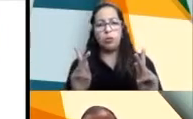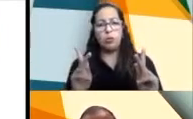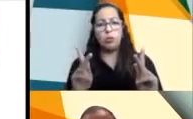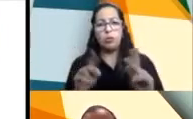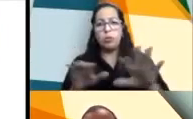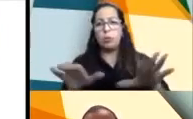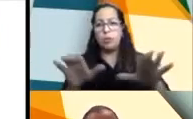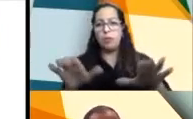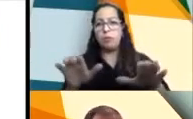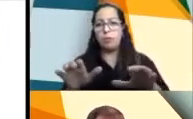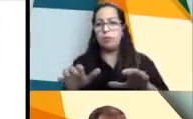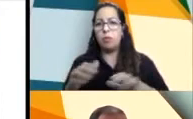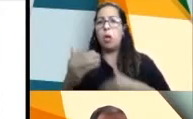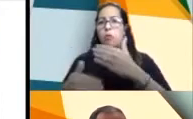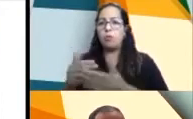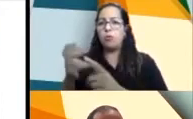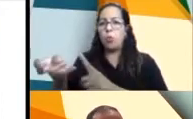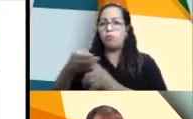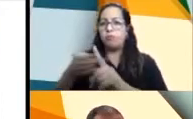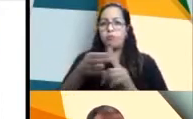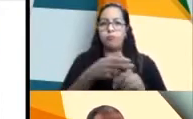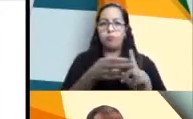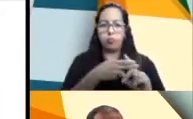procurement processes to acquire these services. So